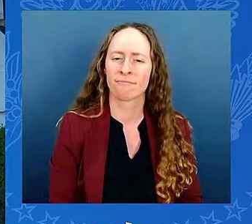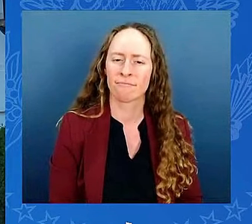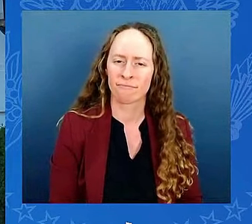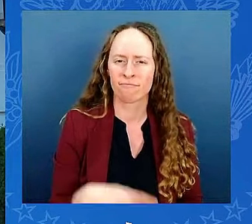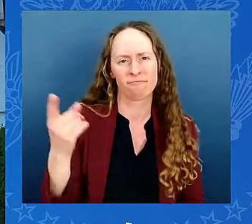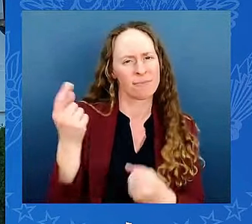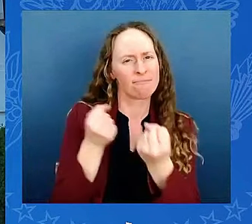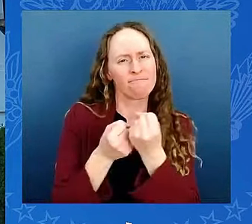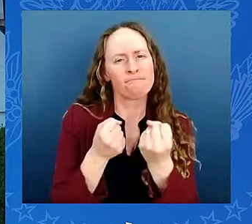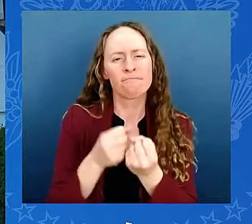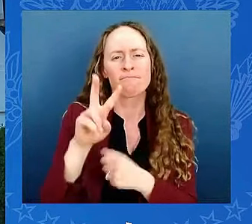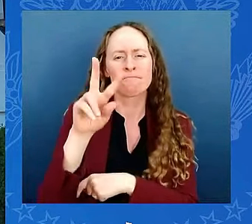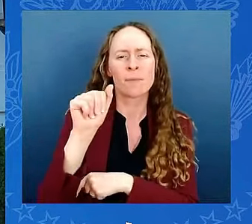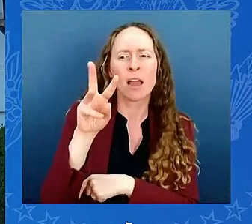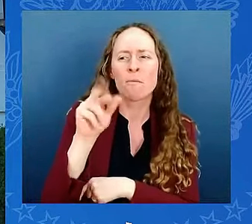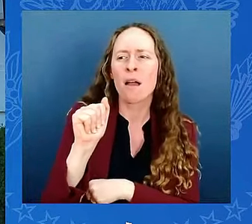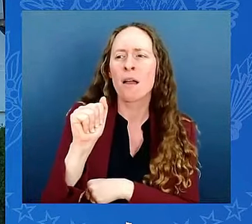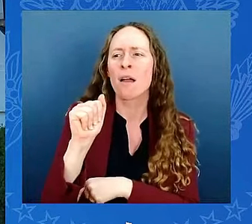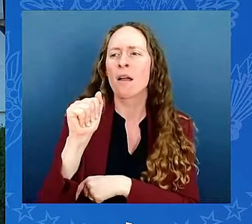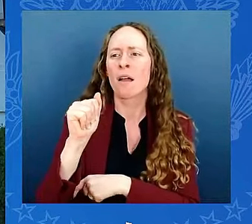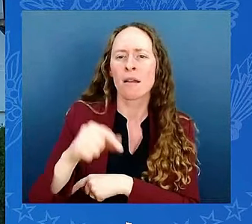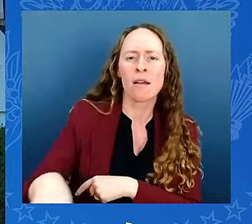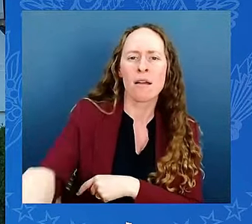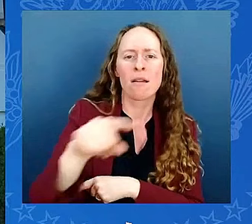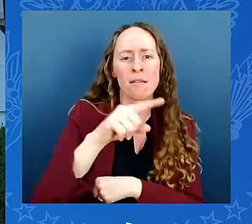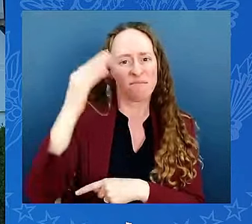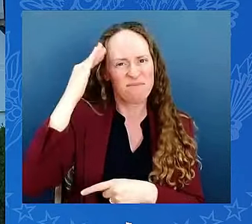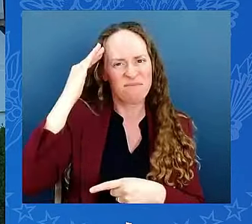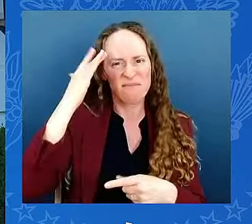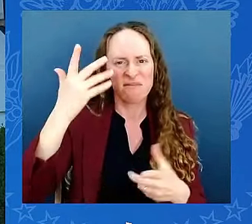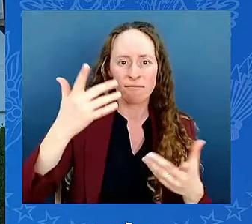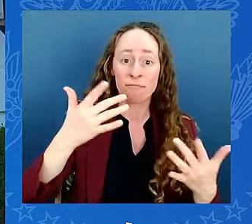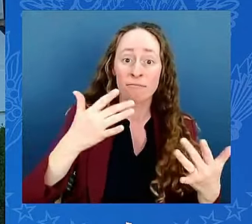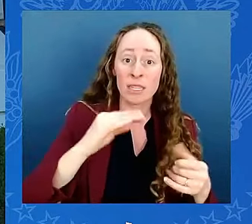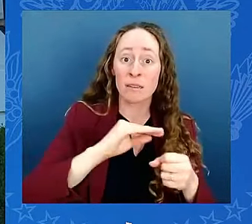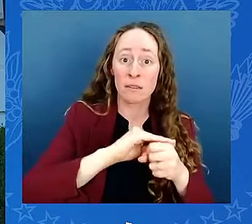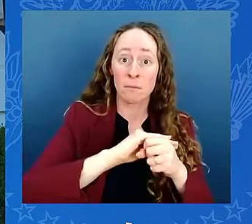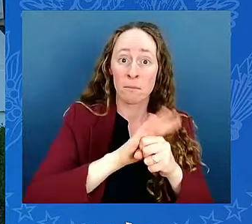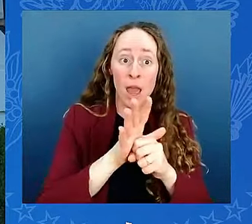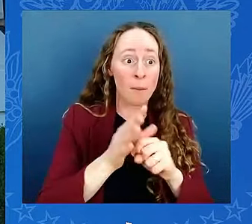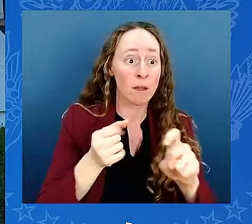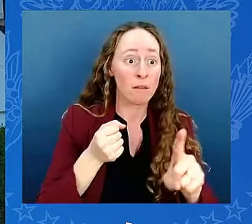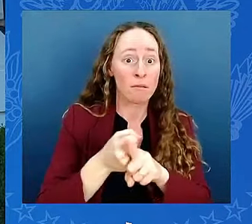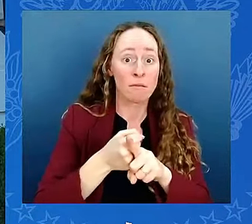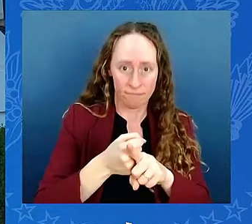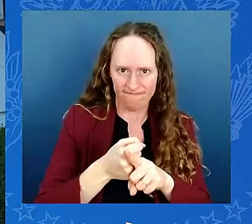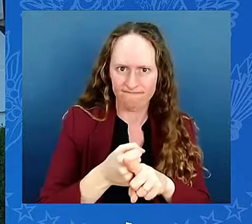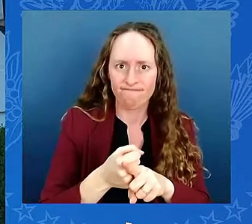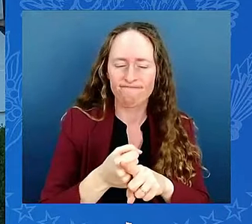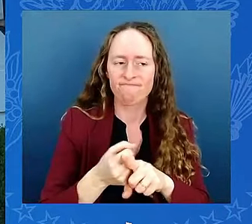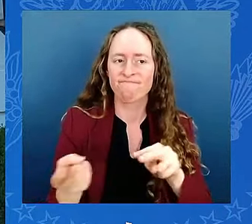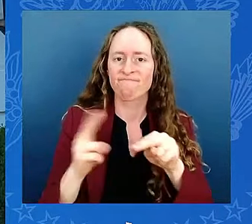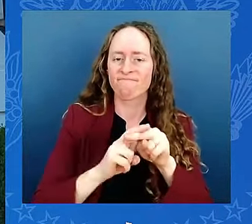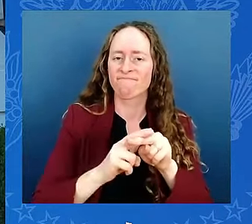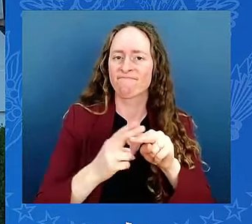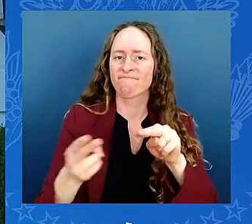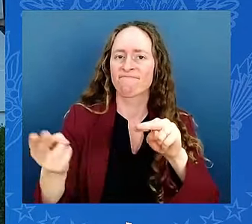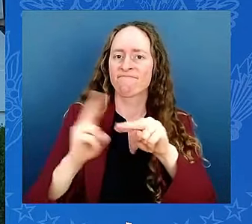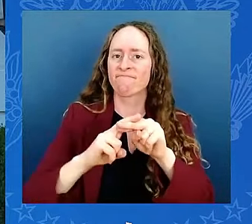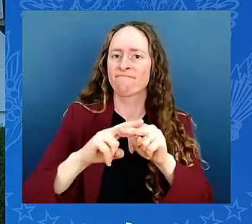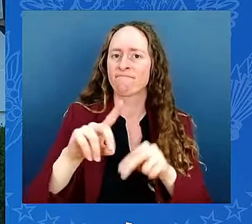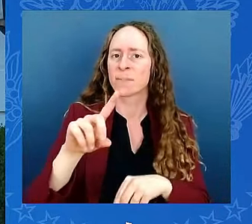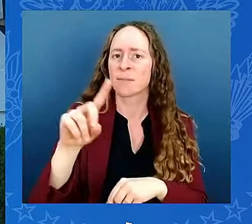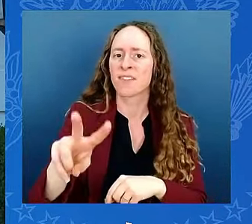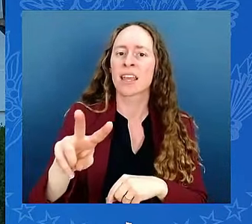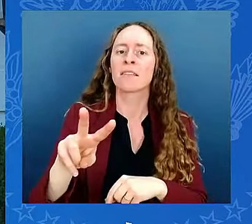violence increased. That's why, through our American Rescue Plan, I directed $1 billion in